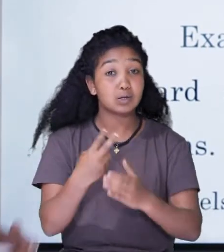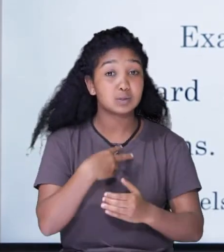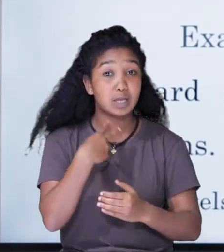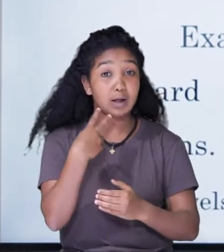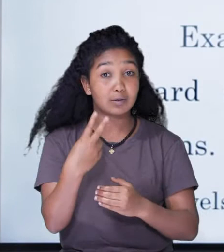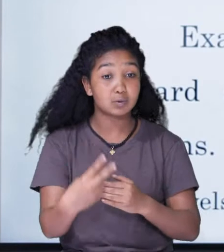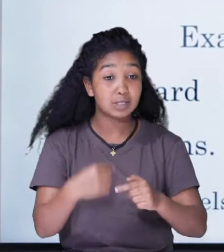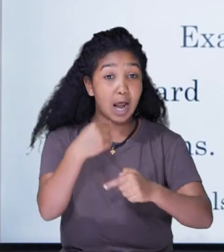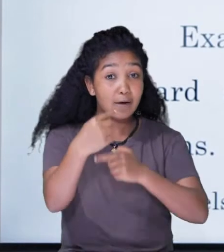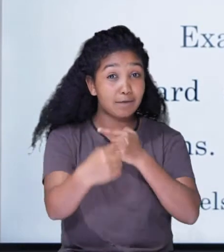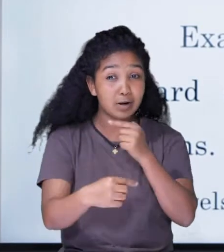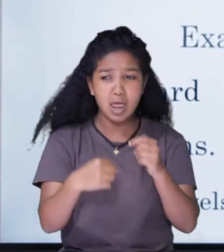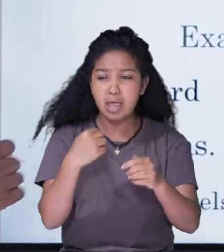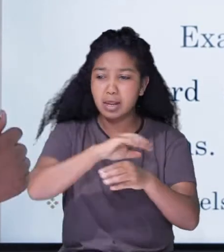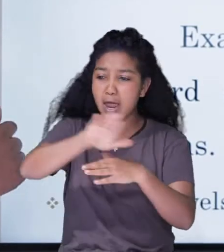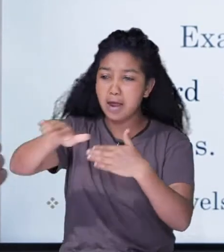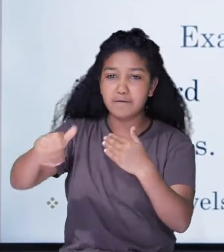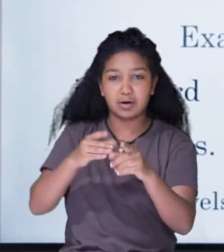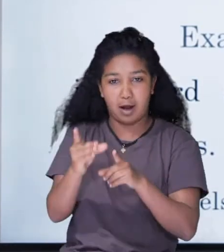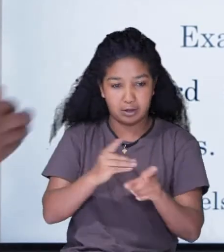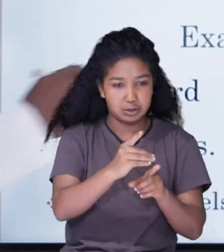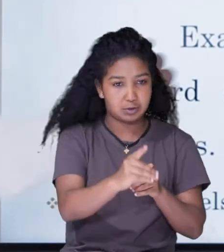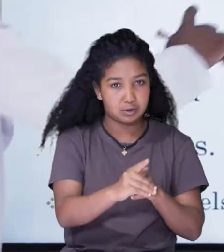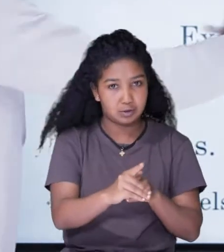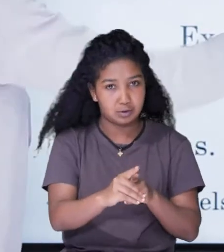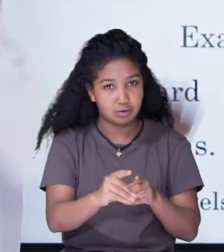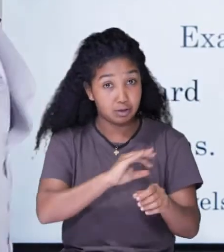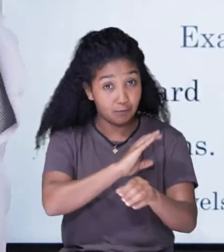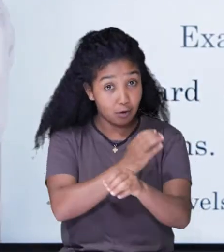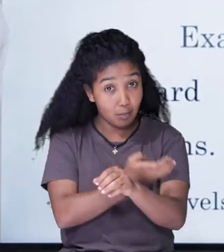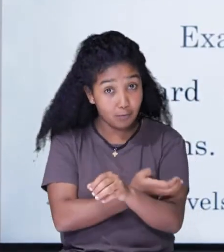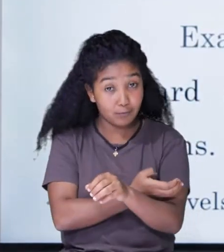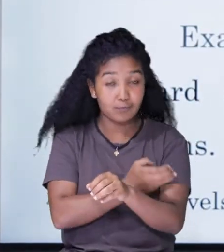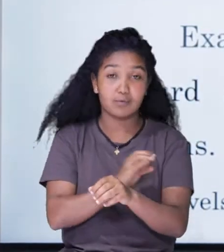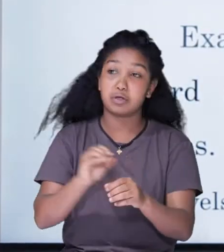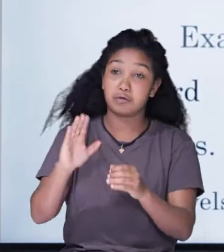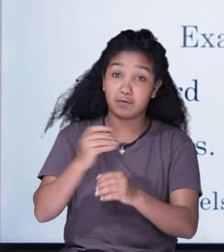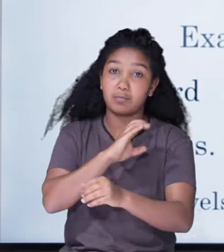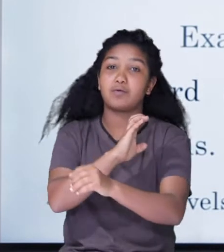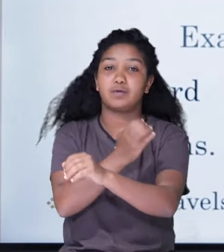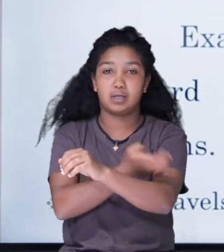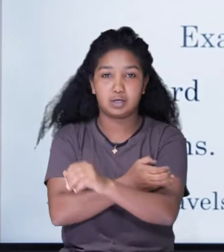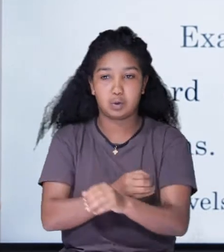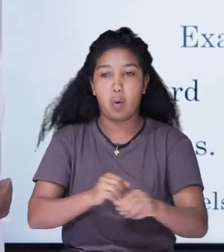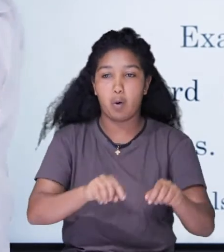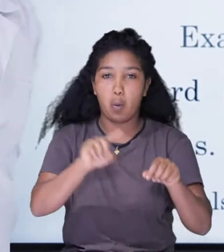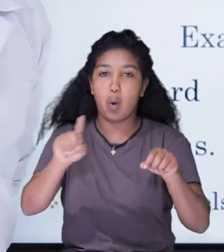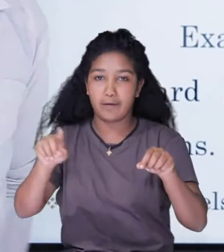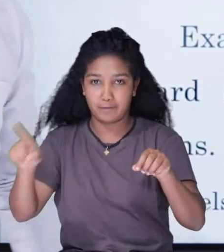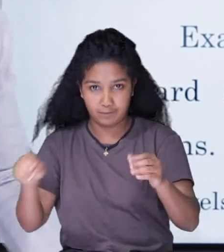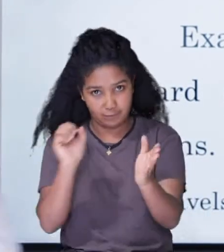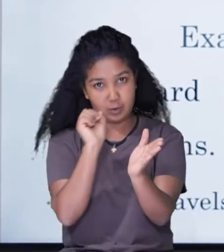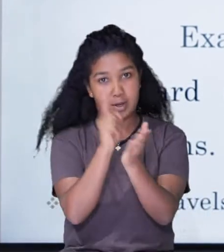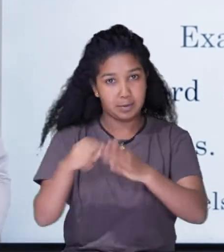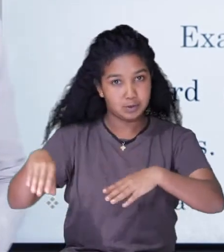sound travels in every direction in the form of energy or in the form of wave. For